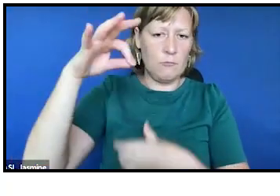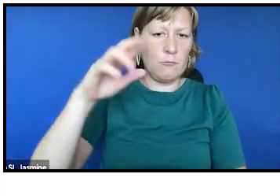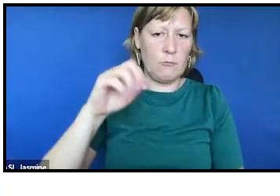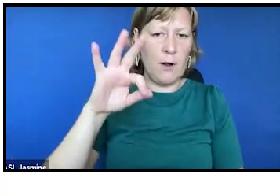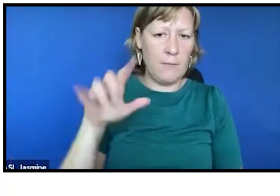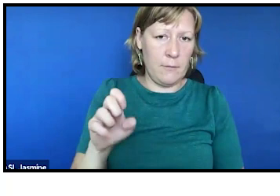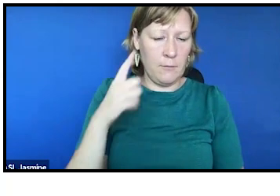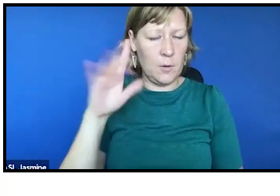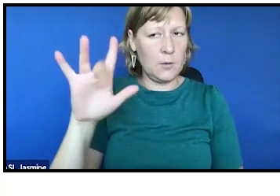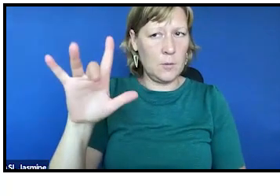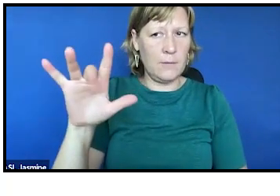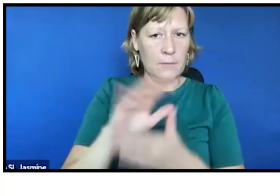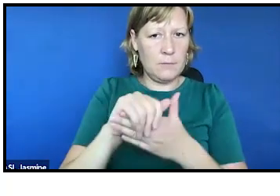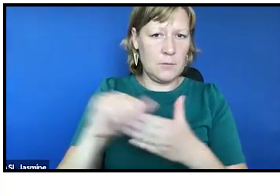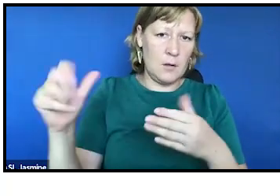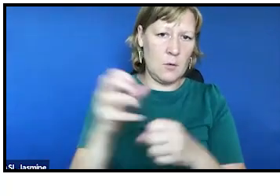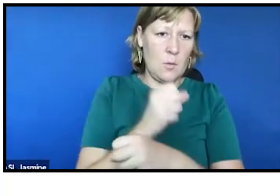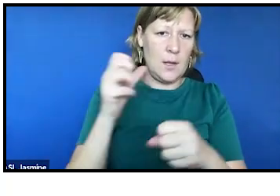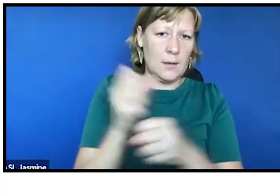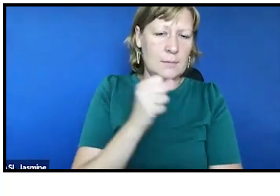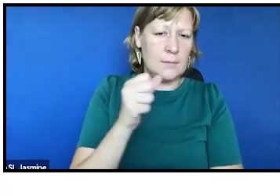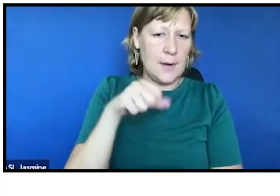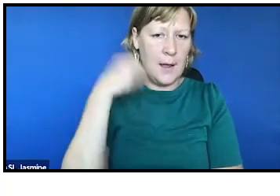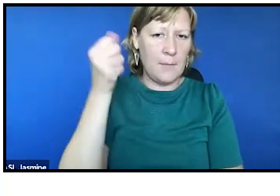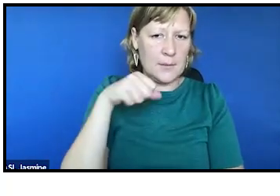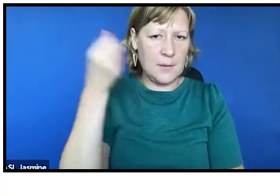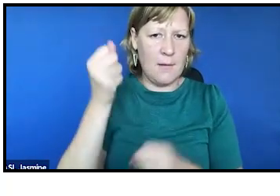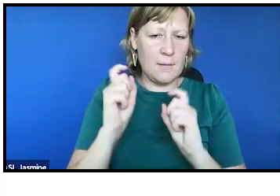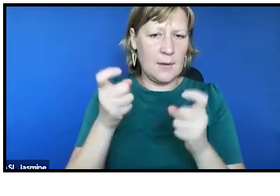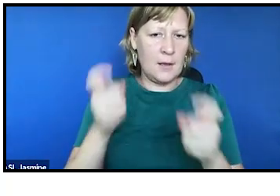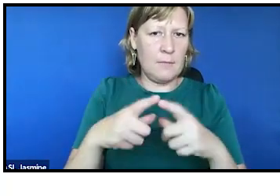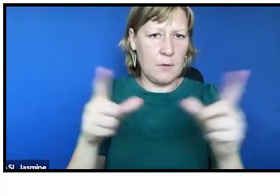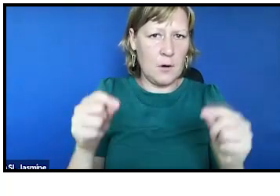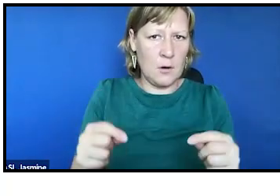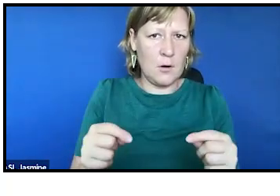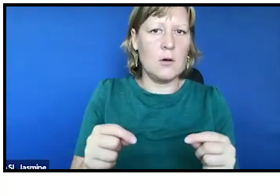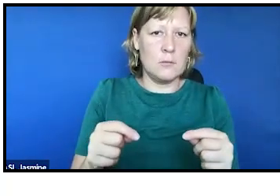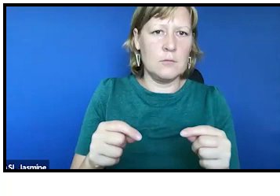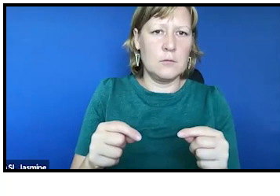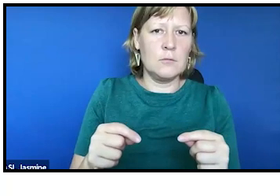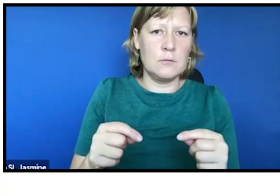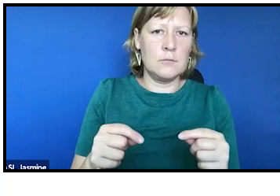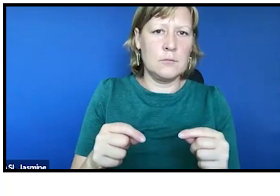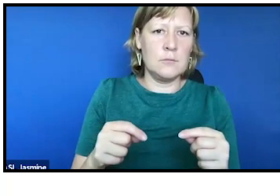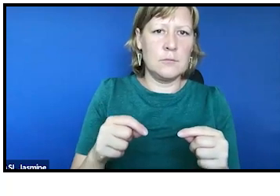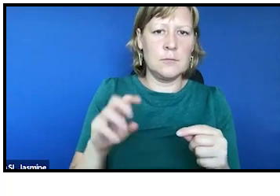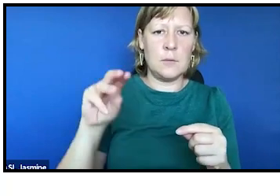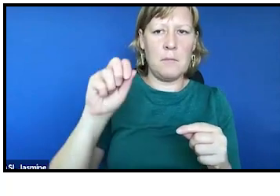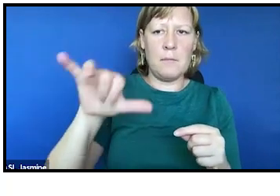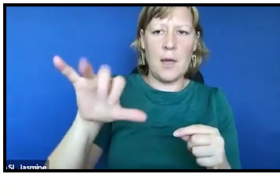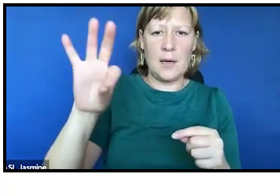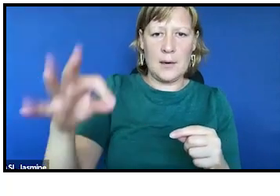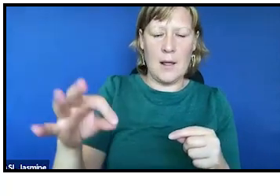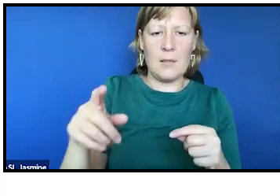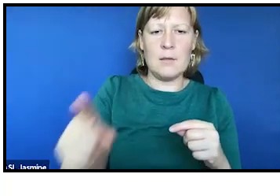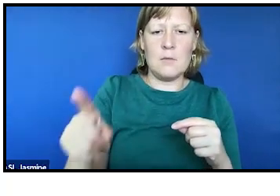card. Of course, the raffle winners will be drawn at We Belong Here on Thursday, May 9th. You must be present to win